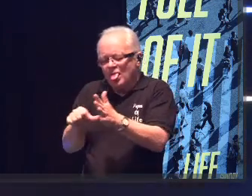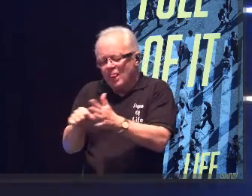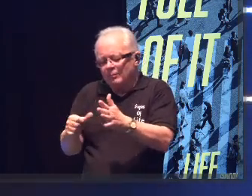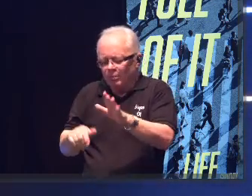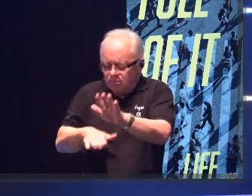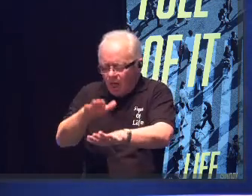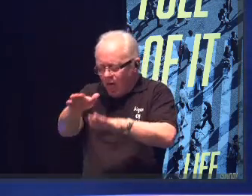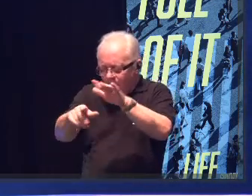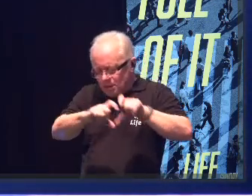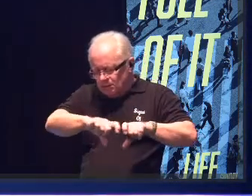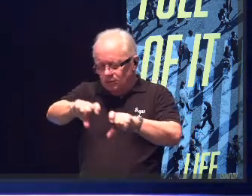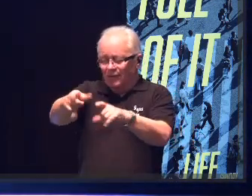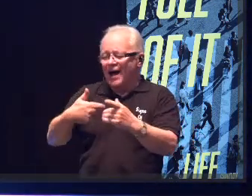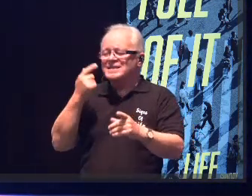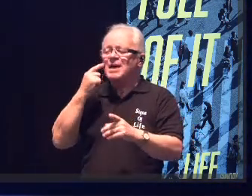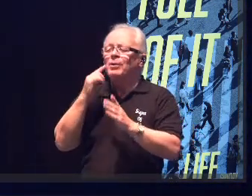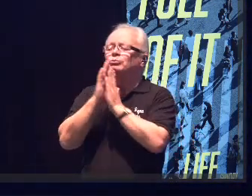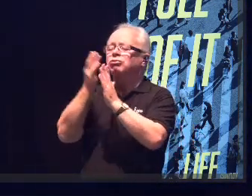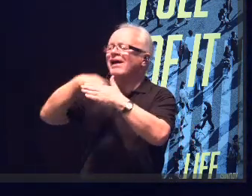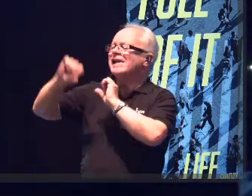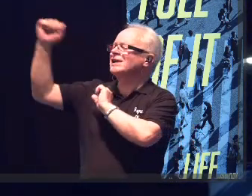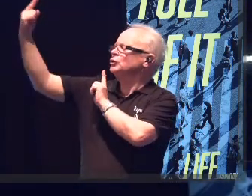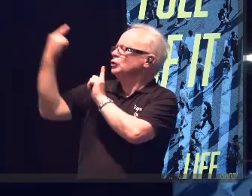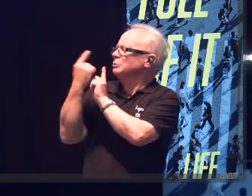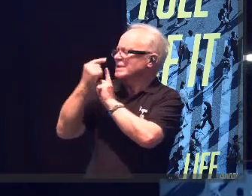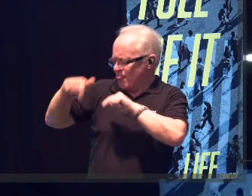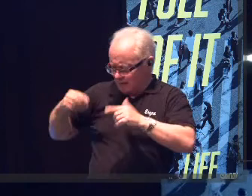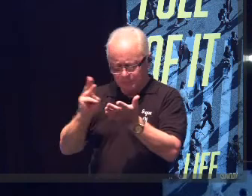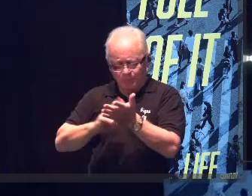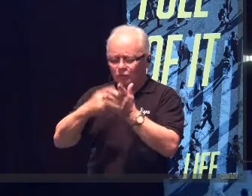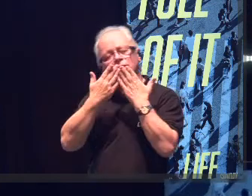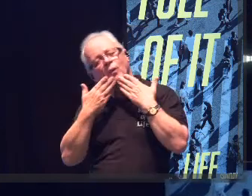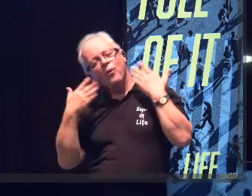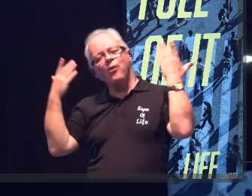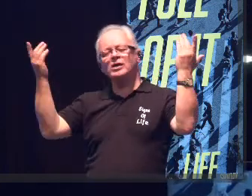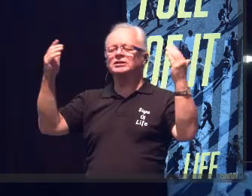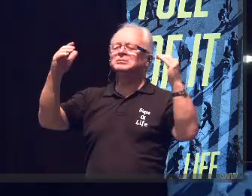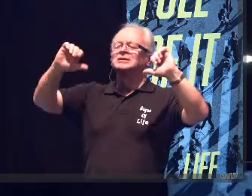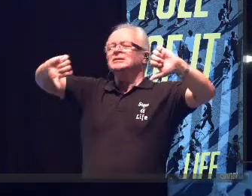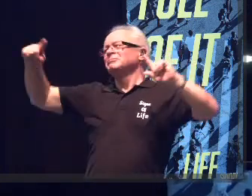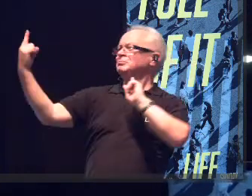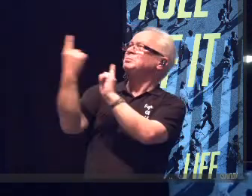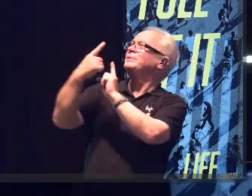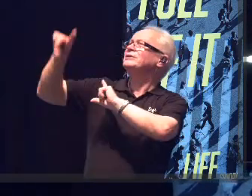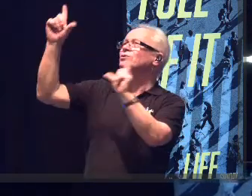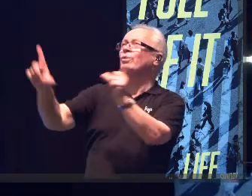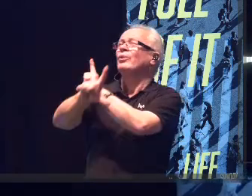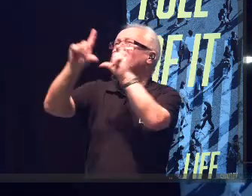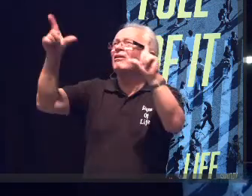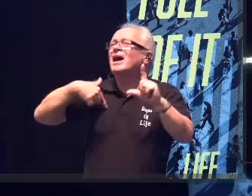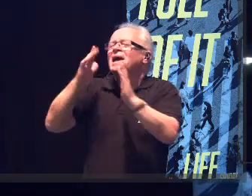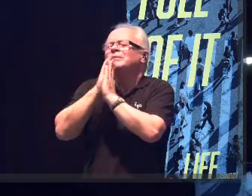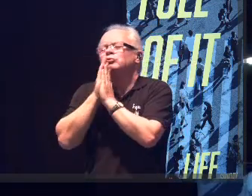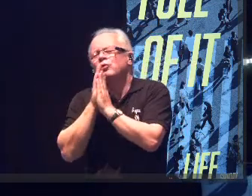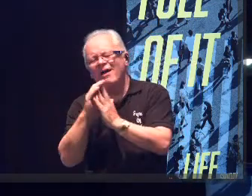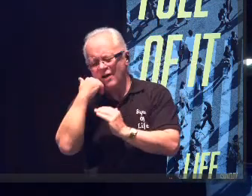So I very simply pray in your presence, God, in this moment of worship and encounter with you in your presence, Lord. I pray for